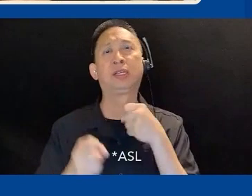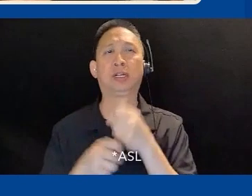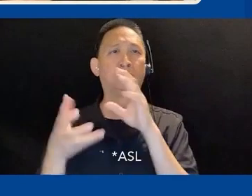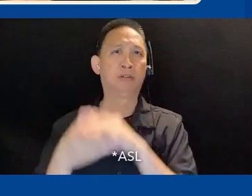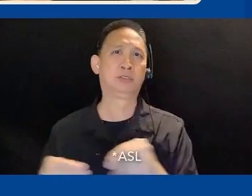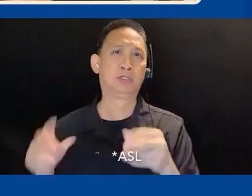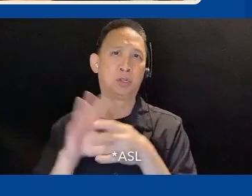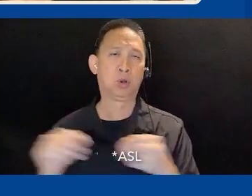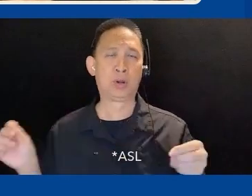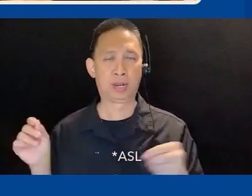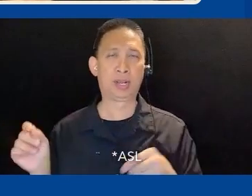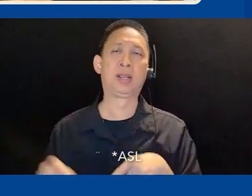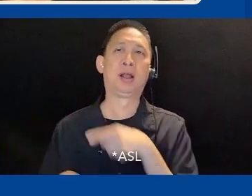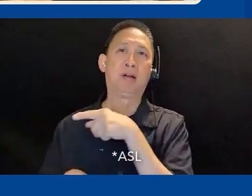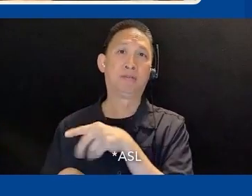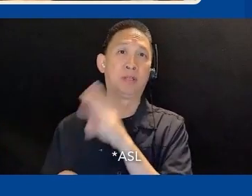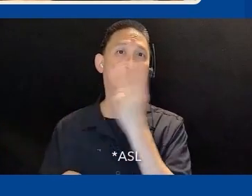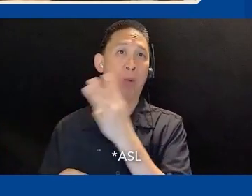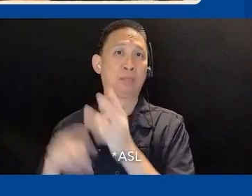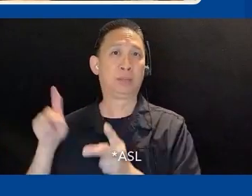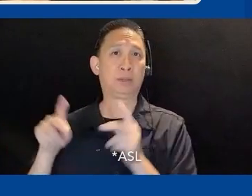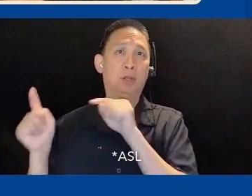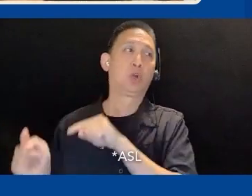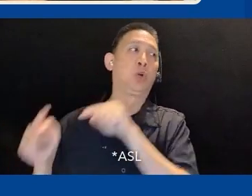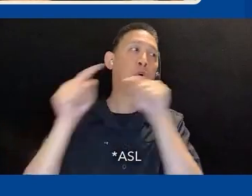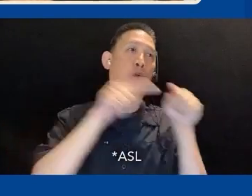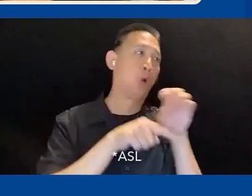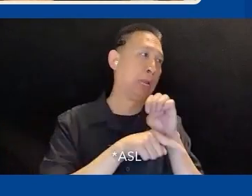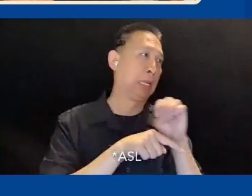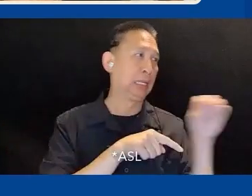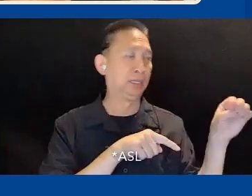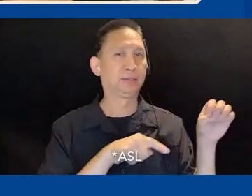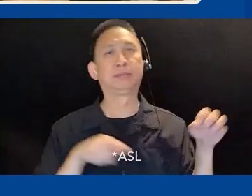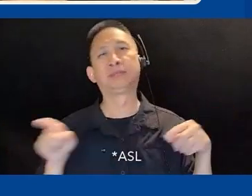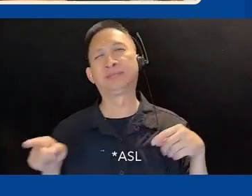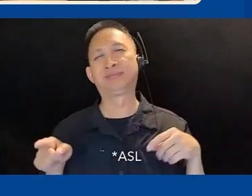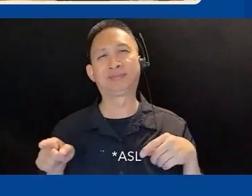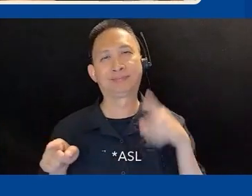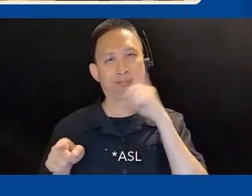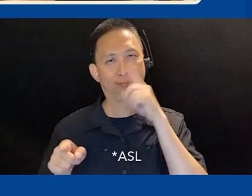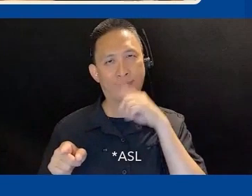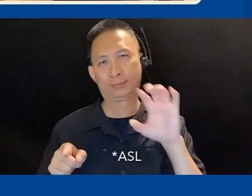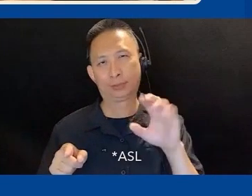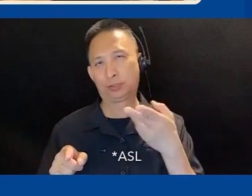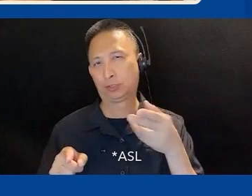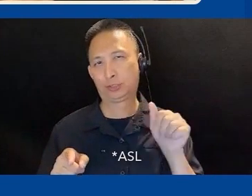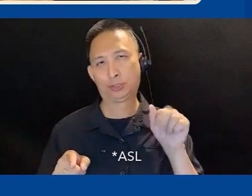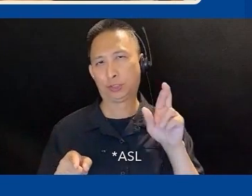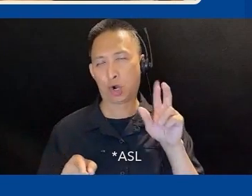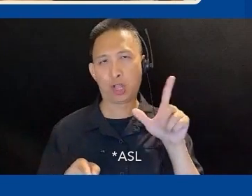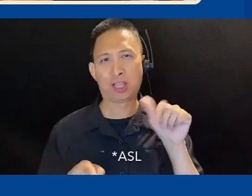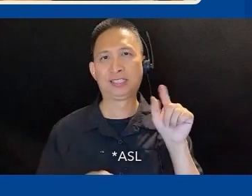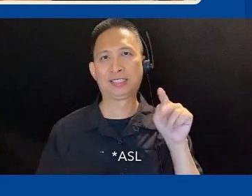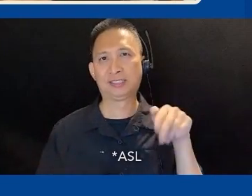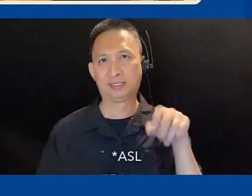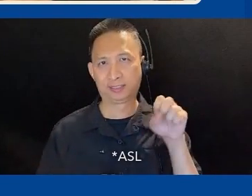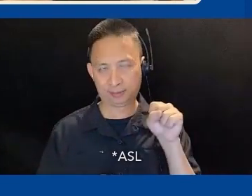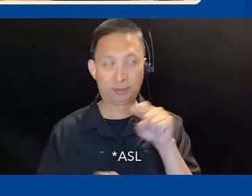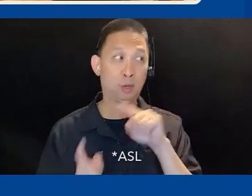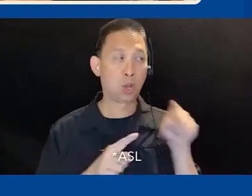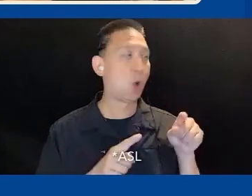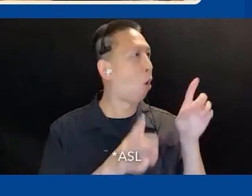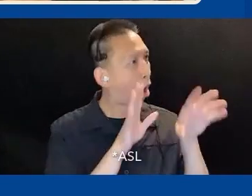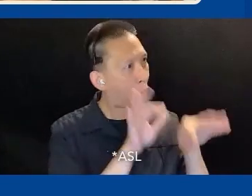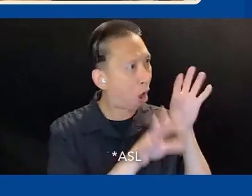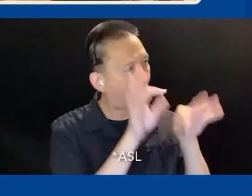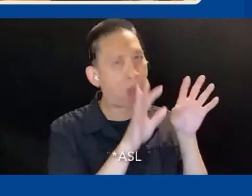the East and, you know, discover the, you know, the mysteries of the Orient and have the solutions to, you know,